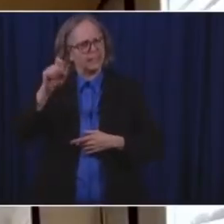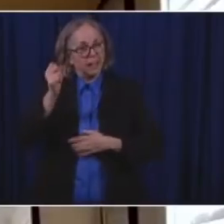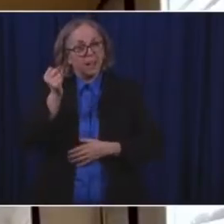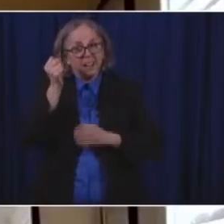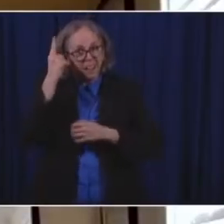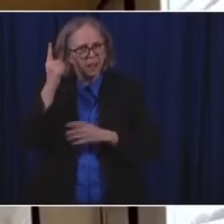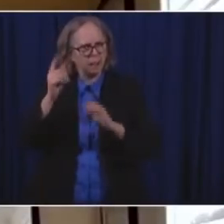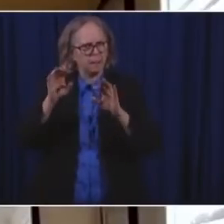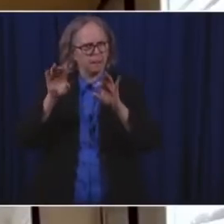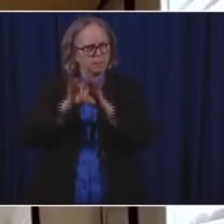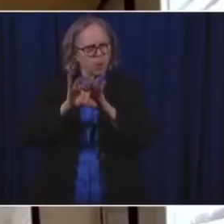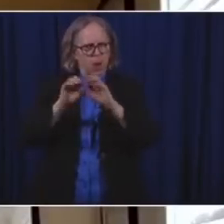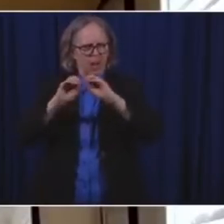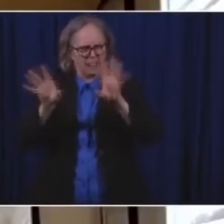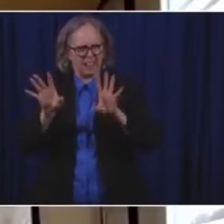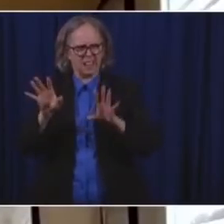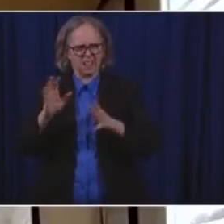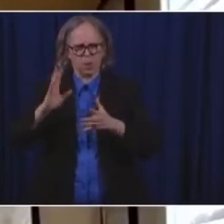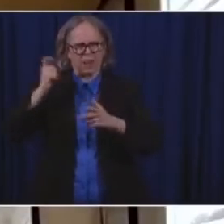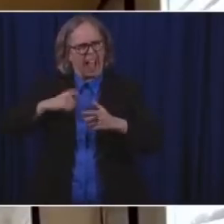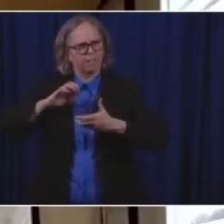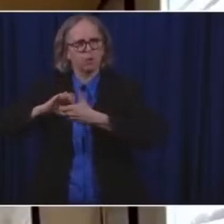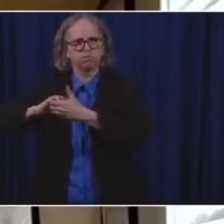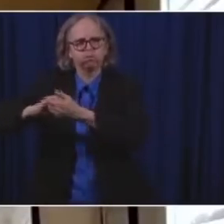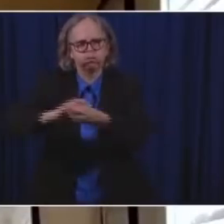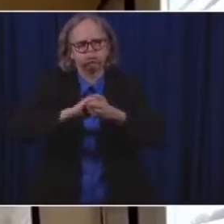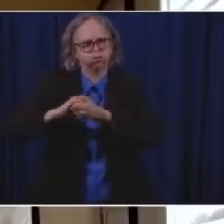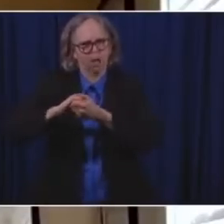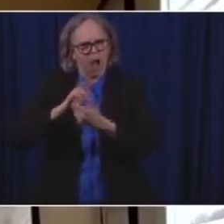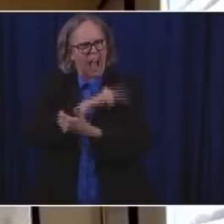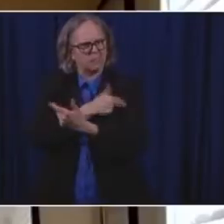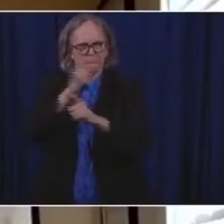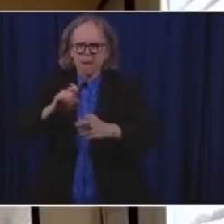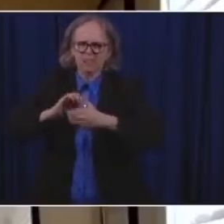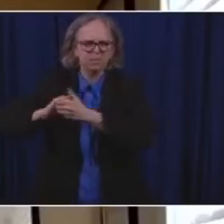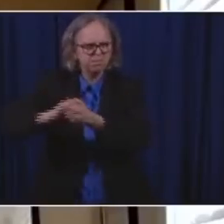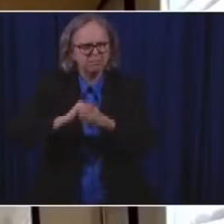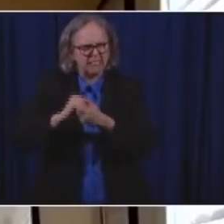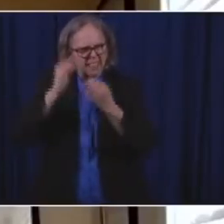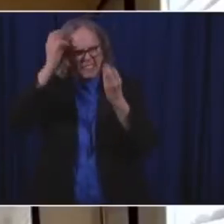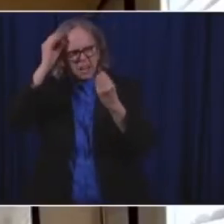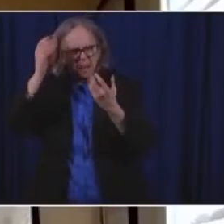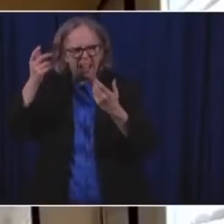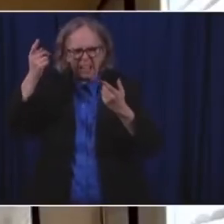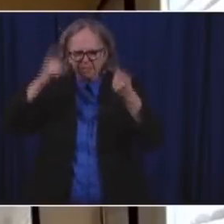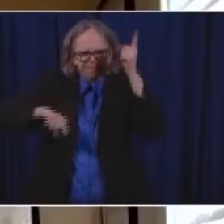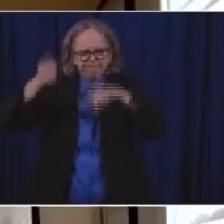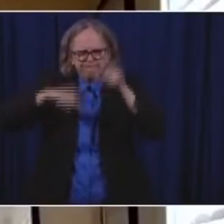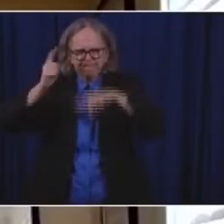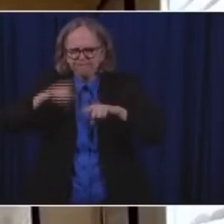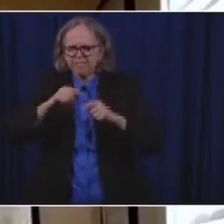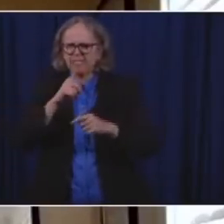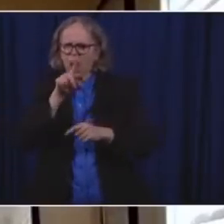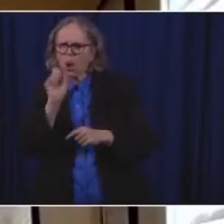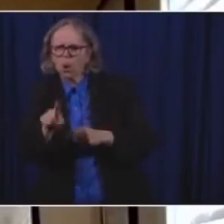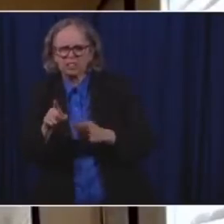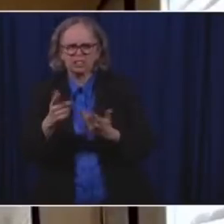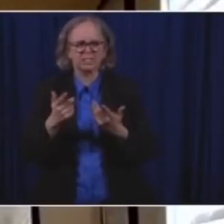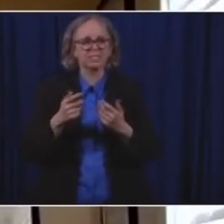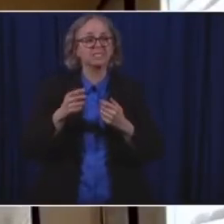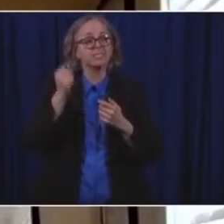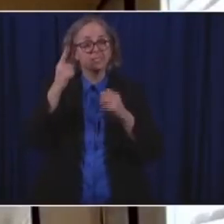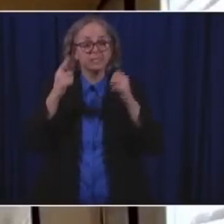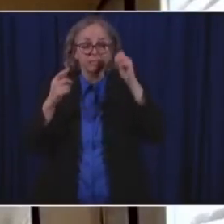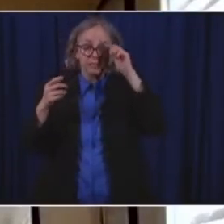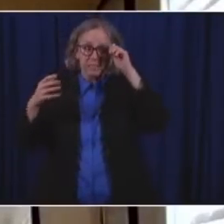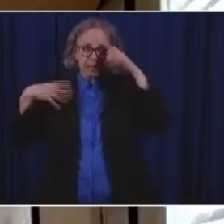our hospitals around the state in thinking through this very question is that when we're working with the hospitals,